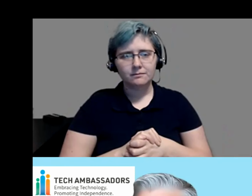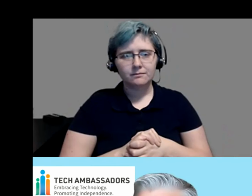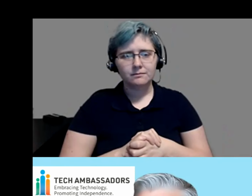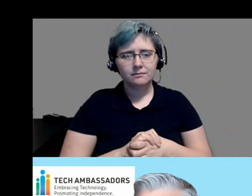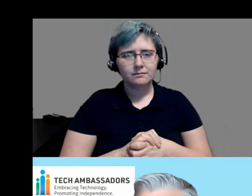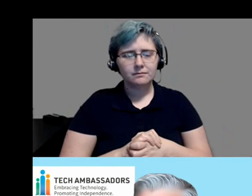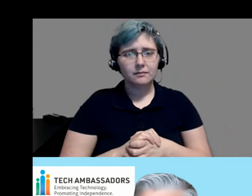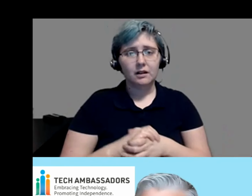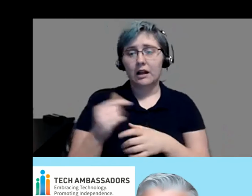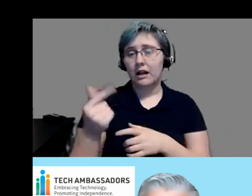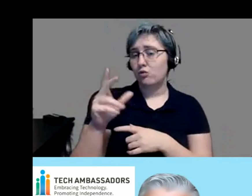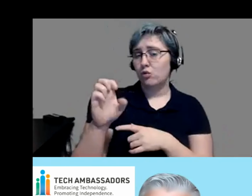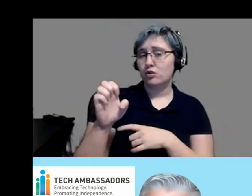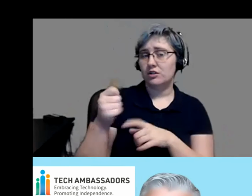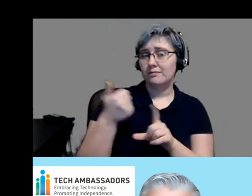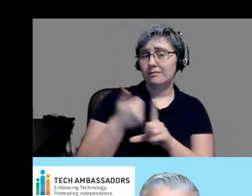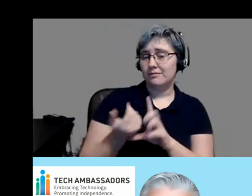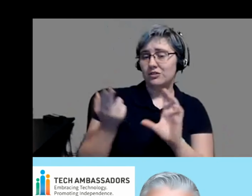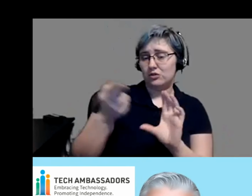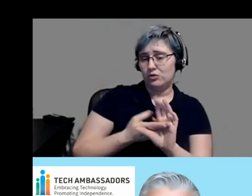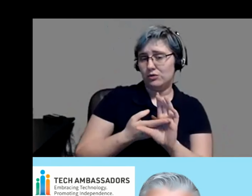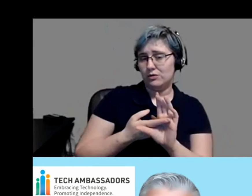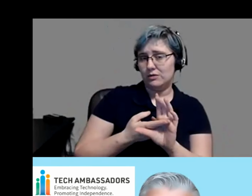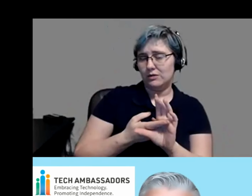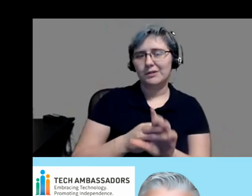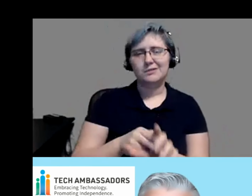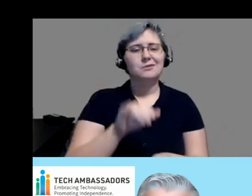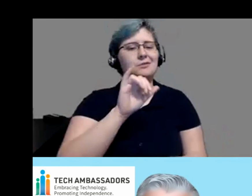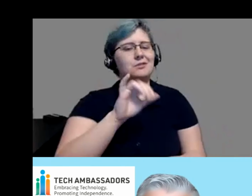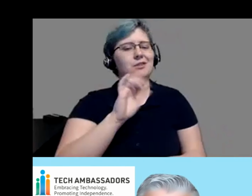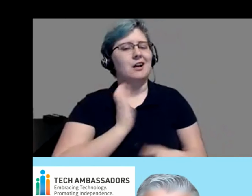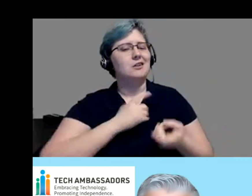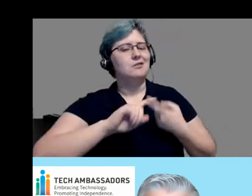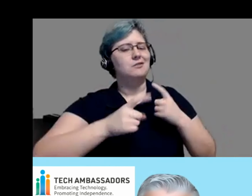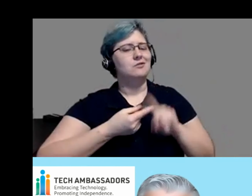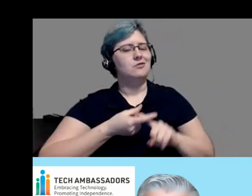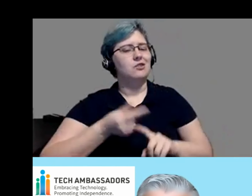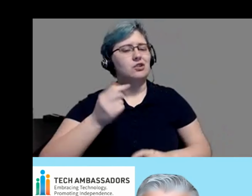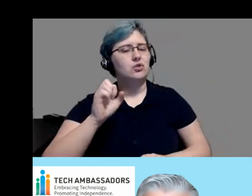We have George coming on. Oh, our friend George.